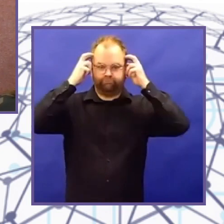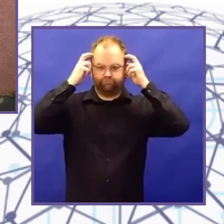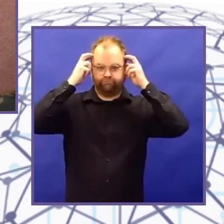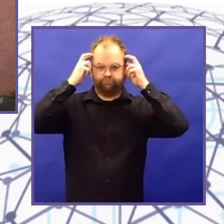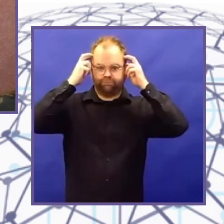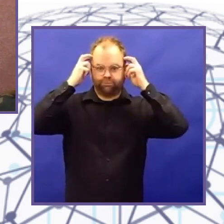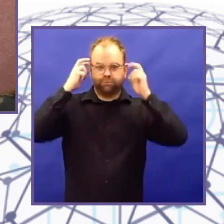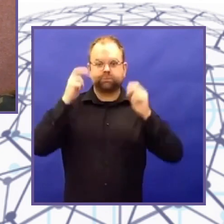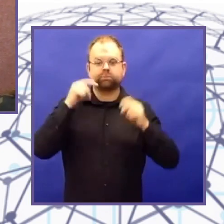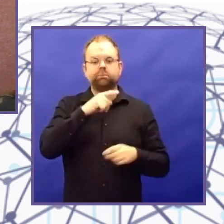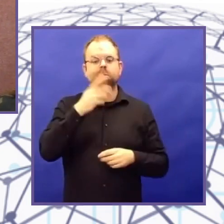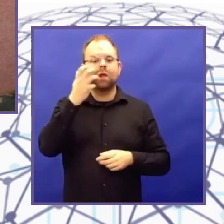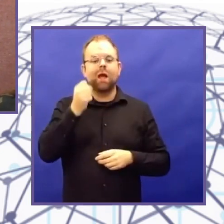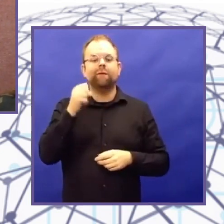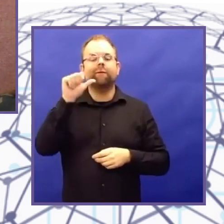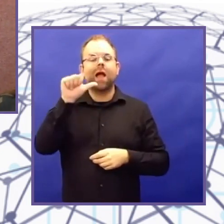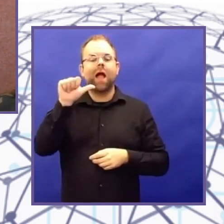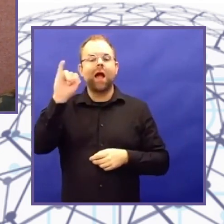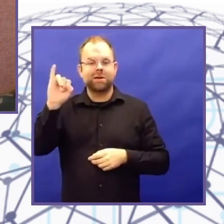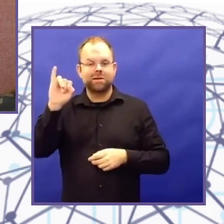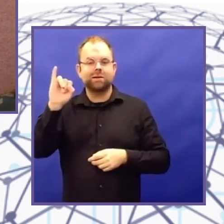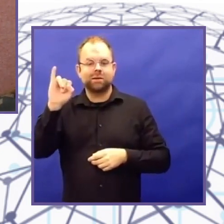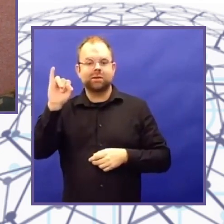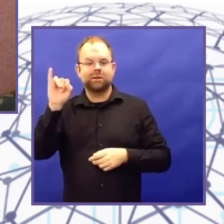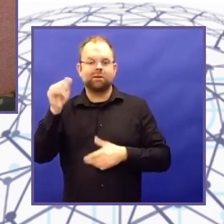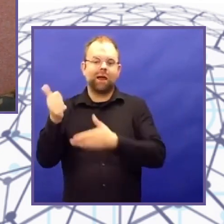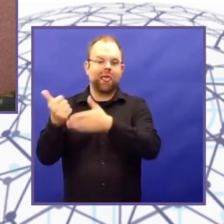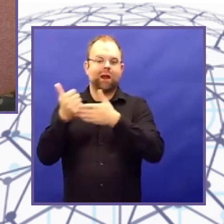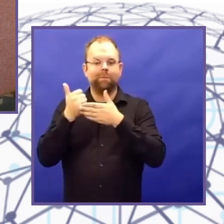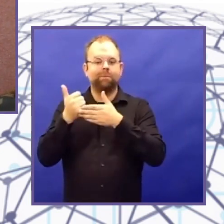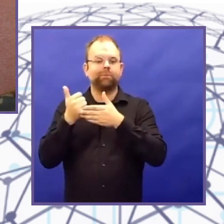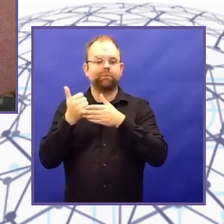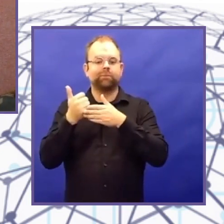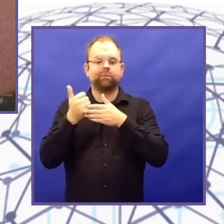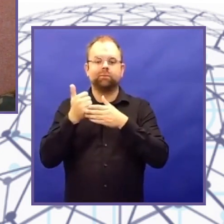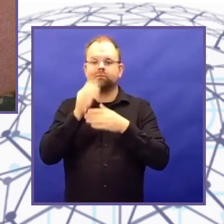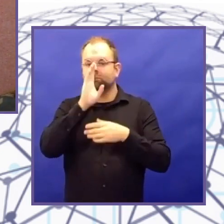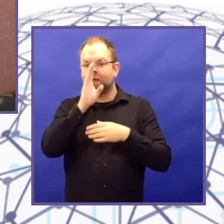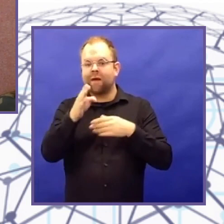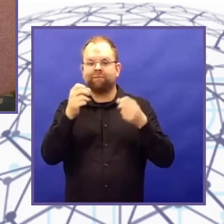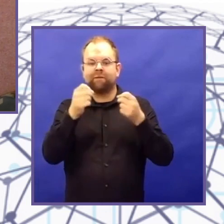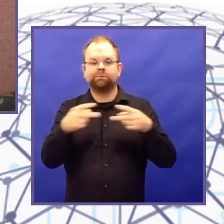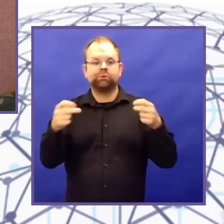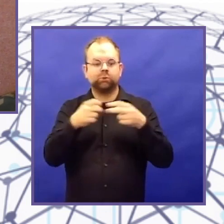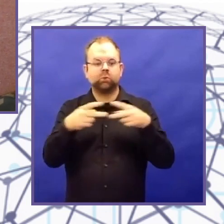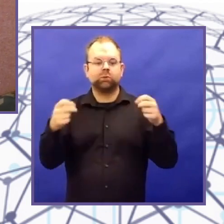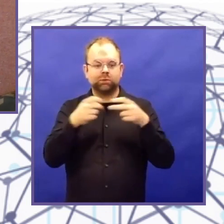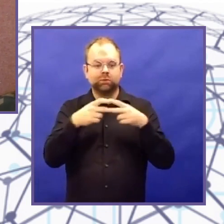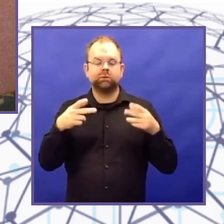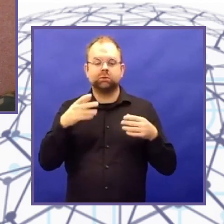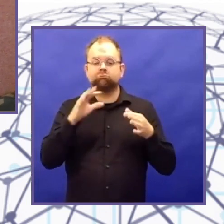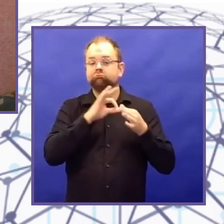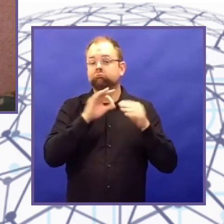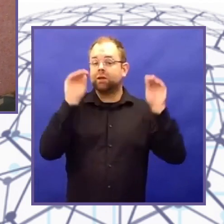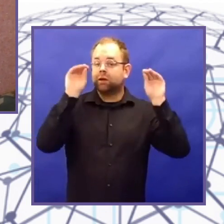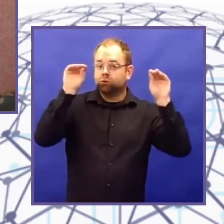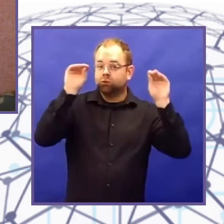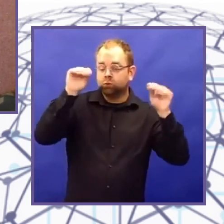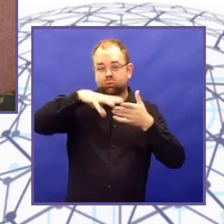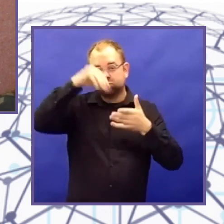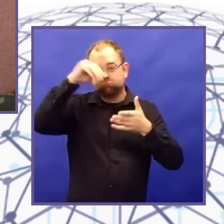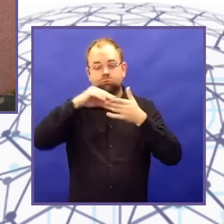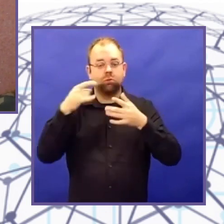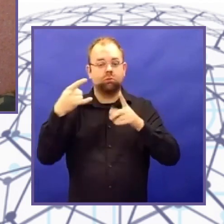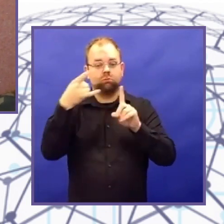She uses her mobile phone as AT all the time. So I